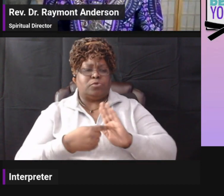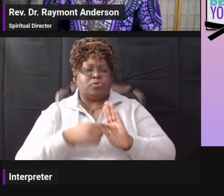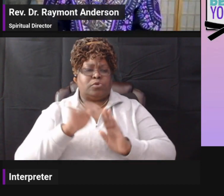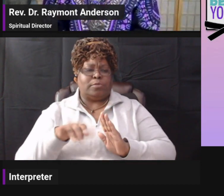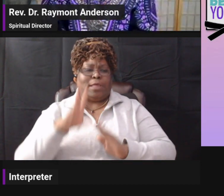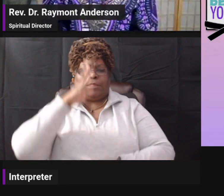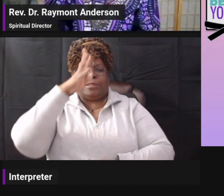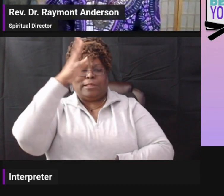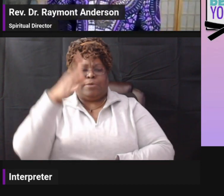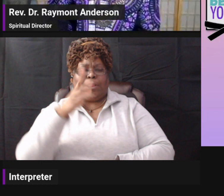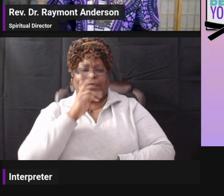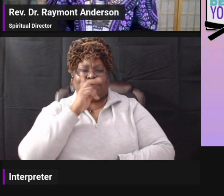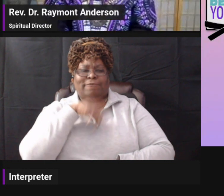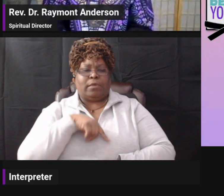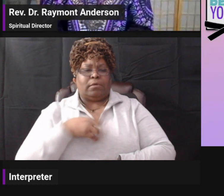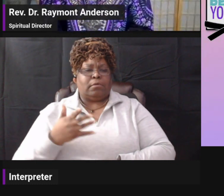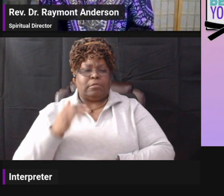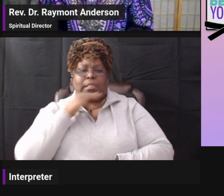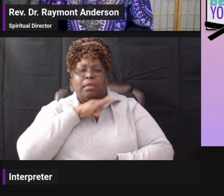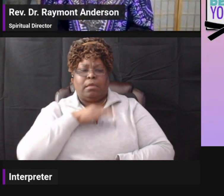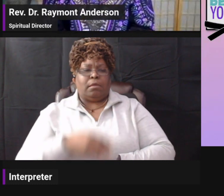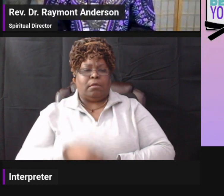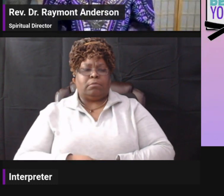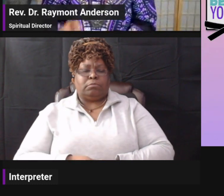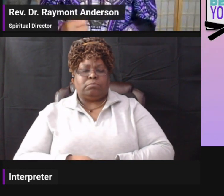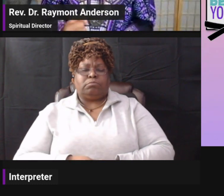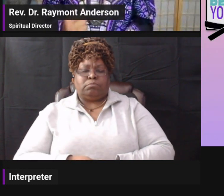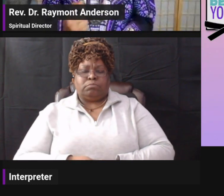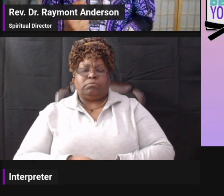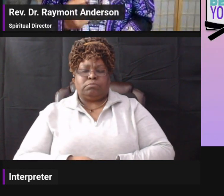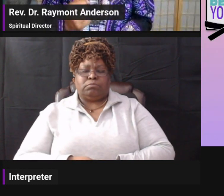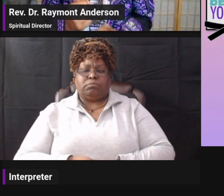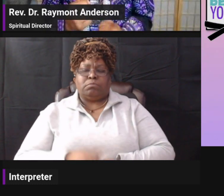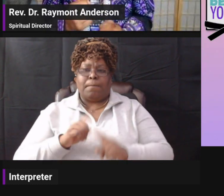me. That's Adobe Photoshop and someone created it. It's a lie.